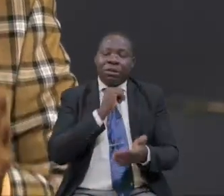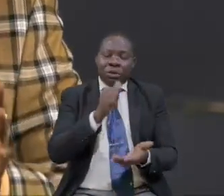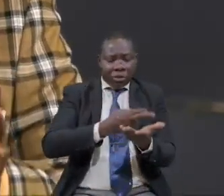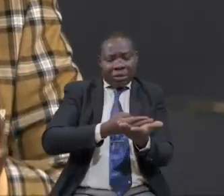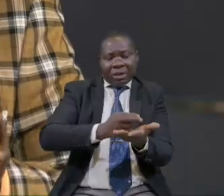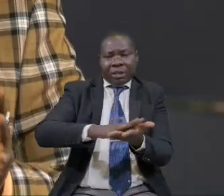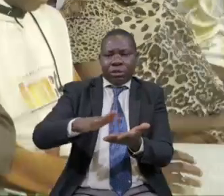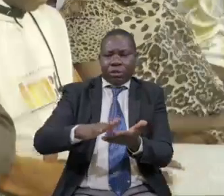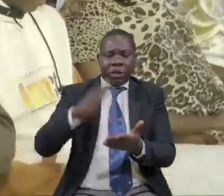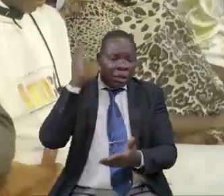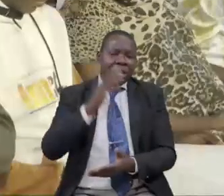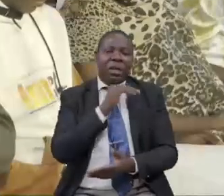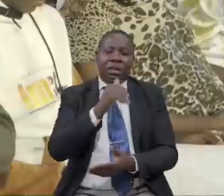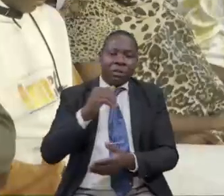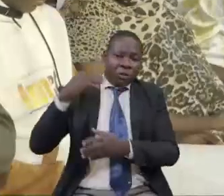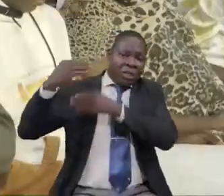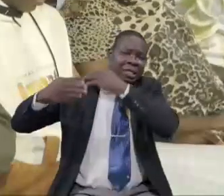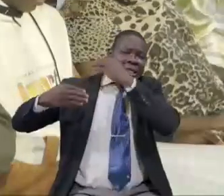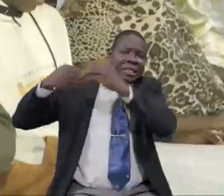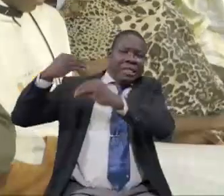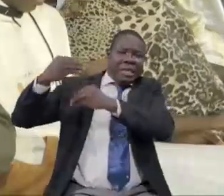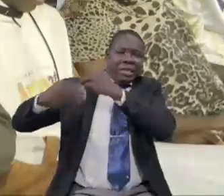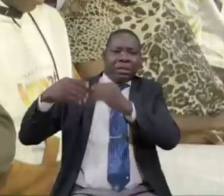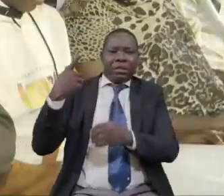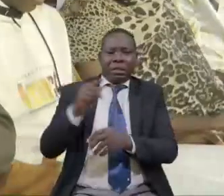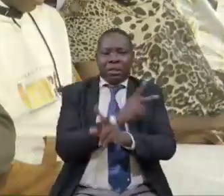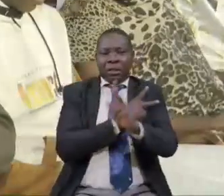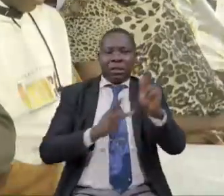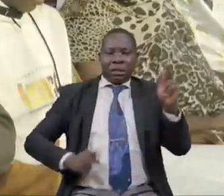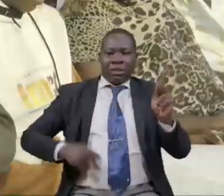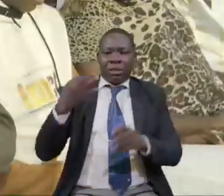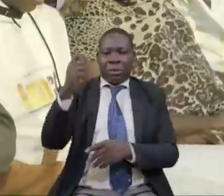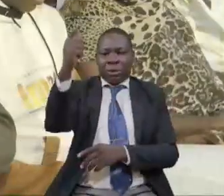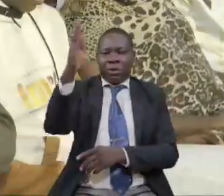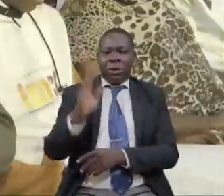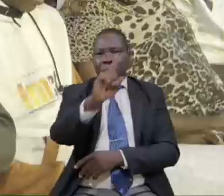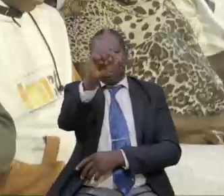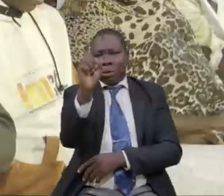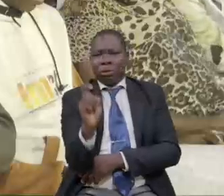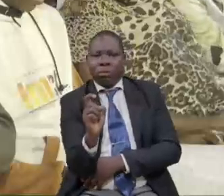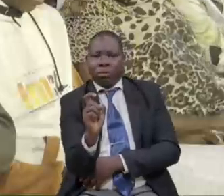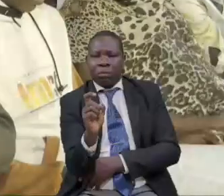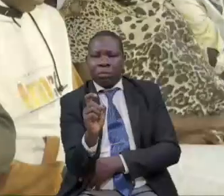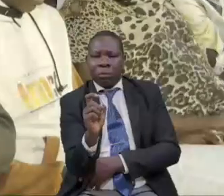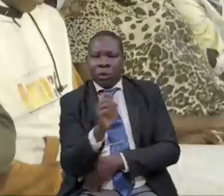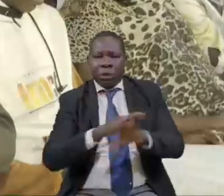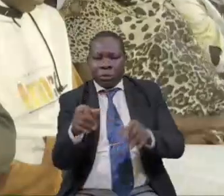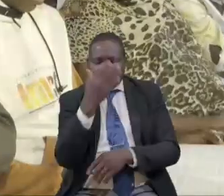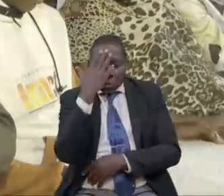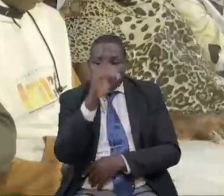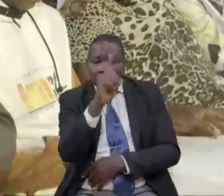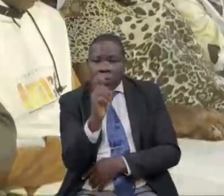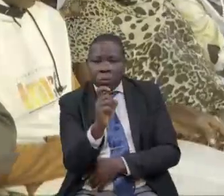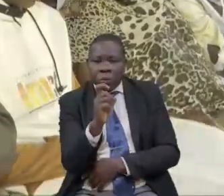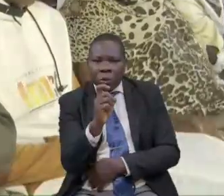shall not inherit the kingdom of God? Don't you know? You don't enter